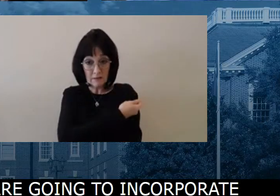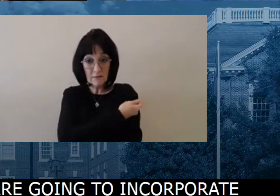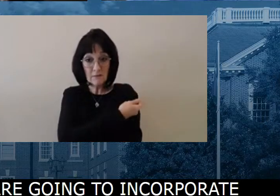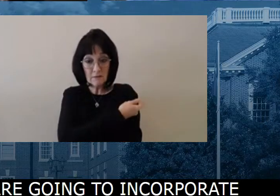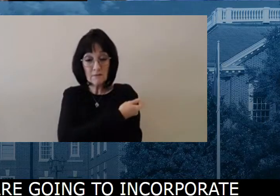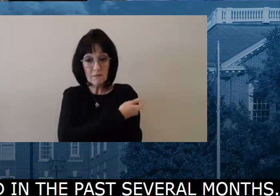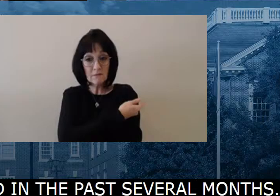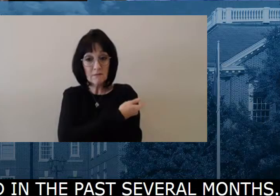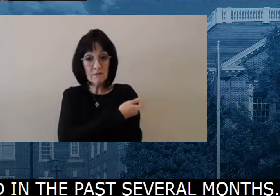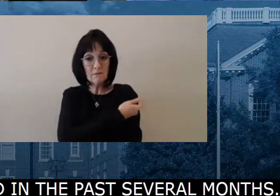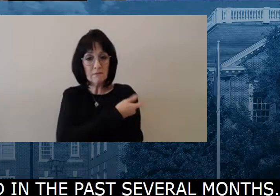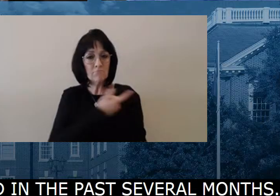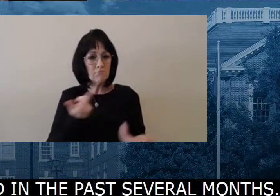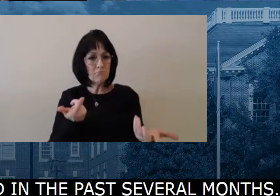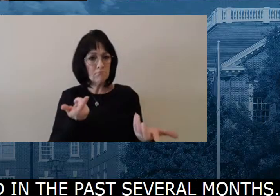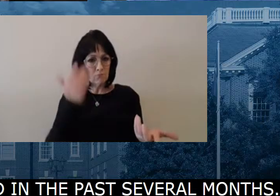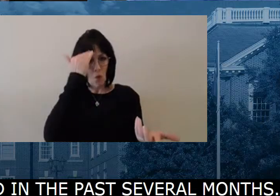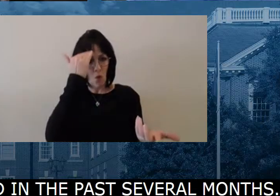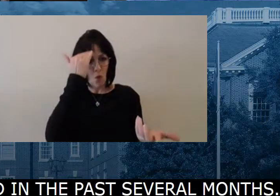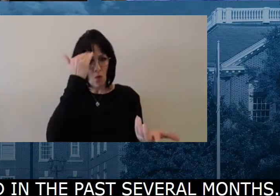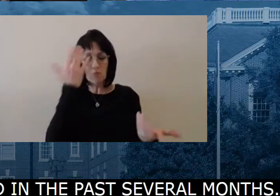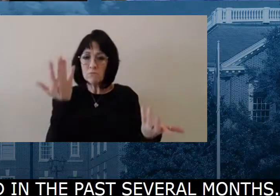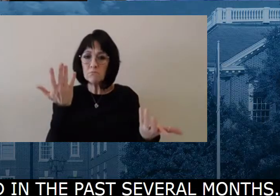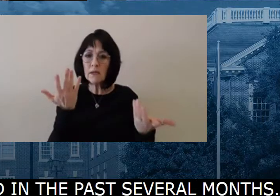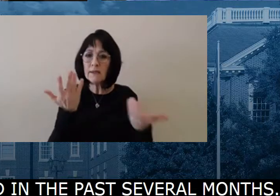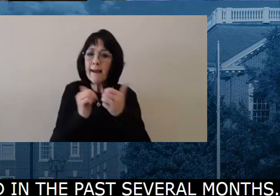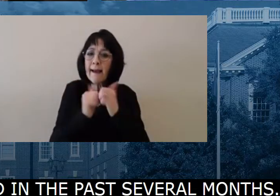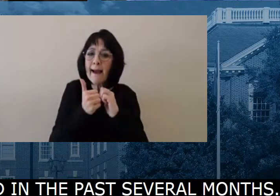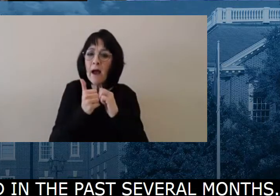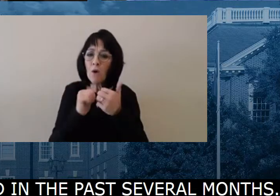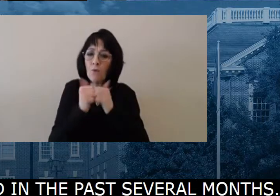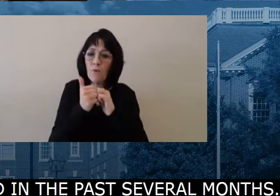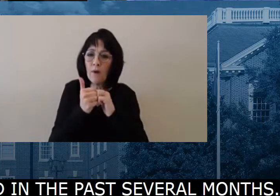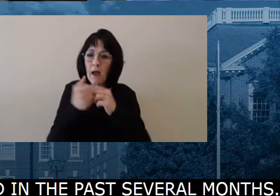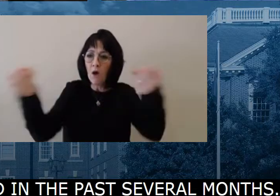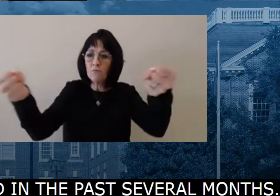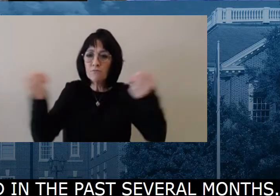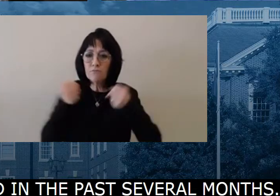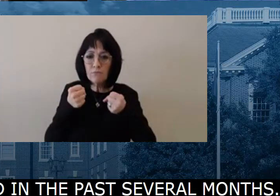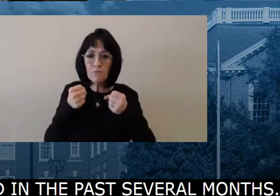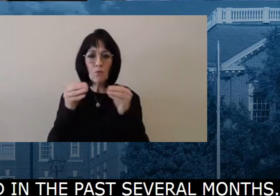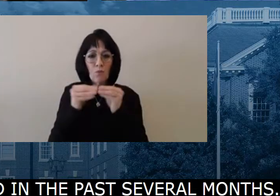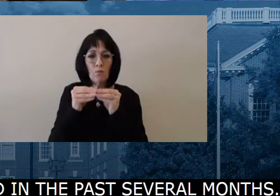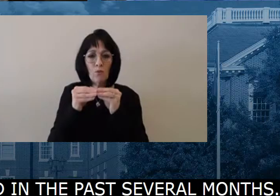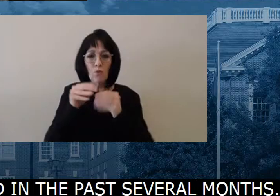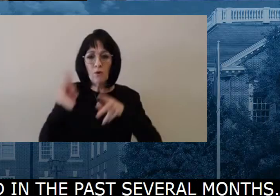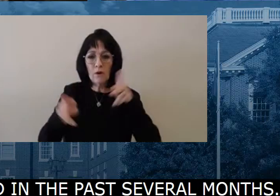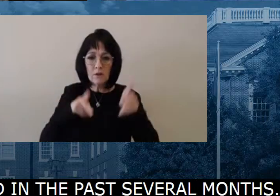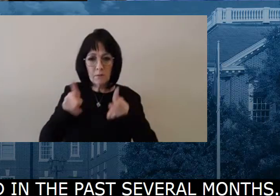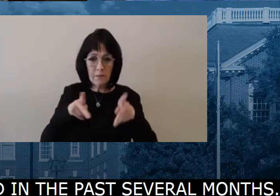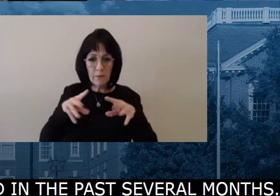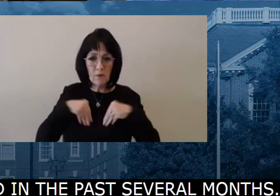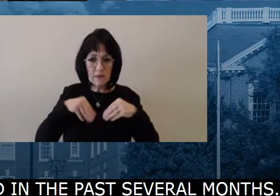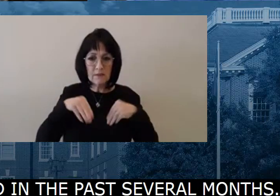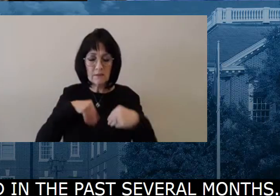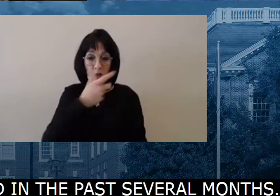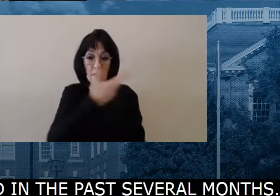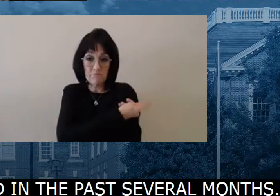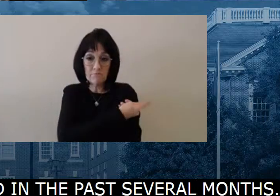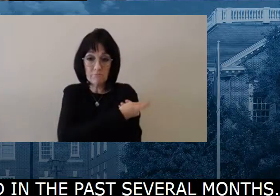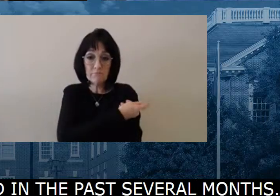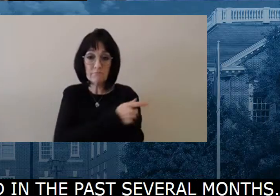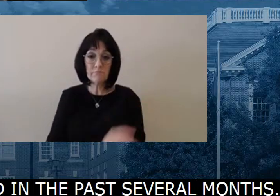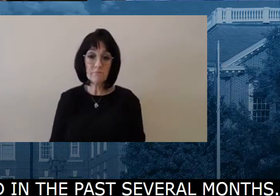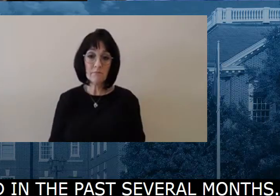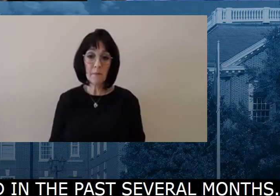is how. We made, and many restaurants made real progress in lighting up